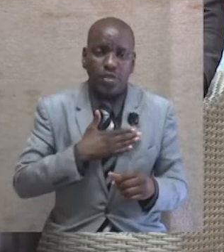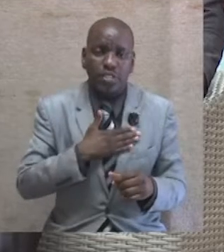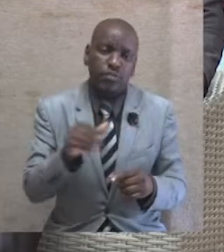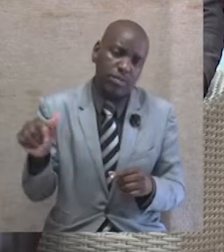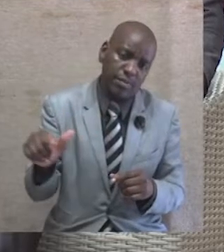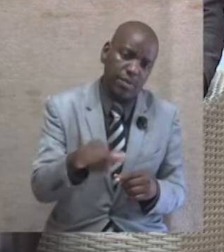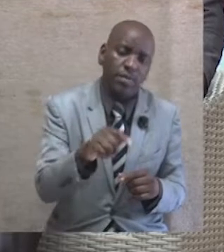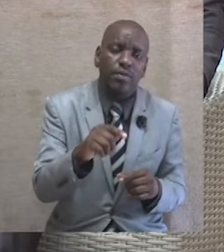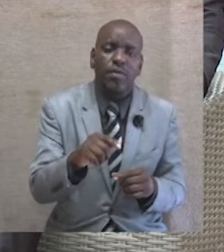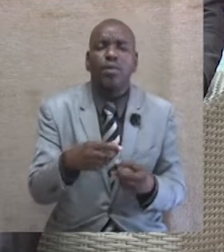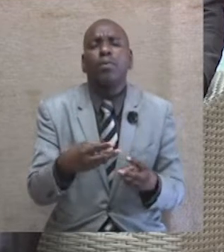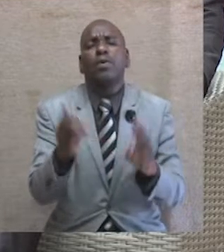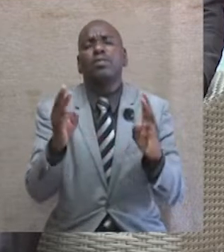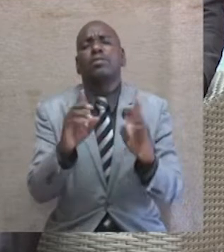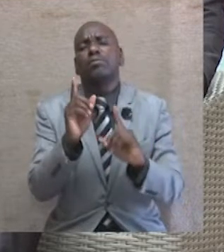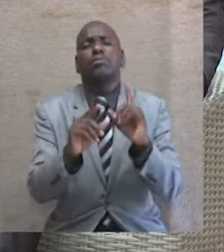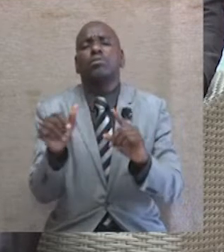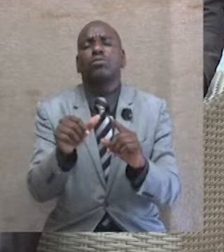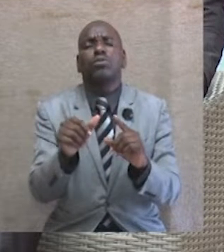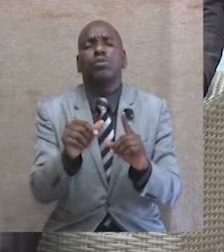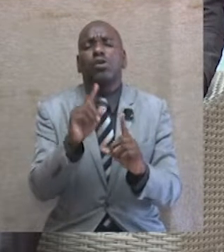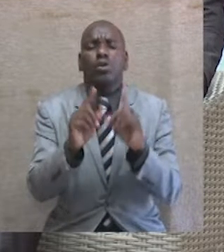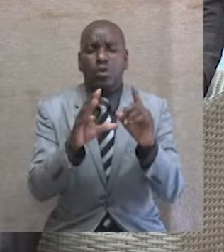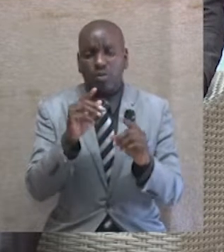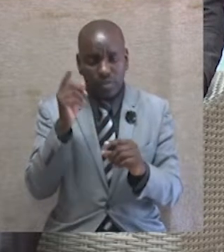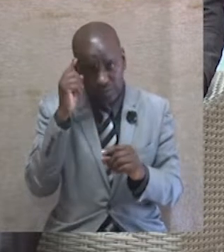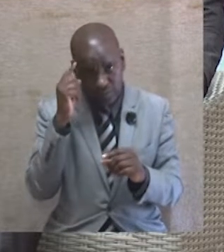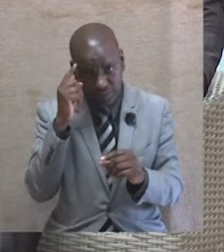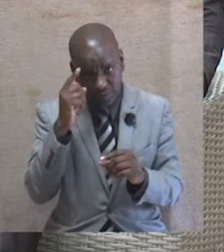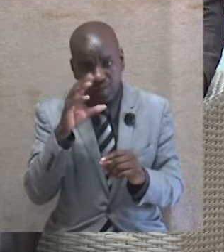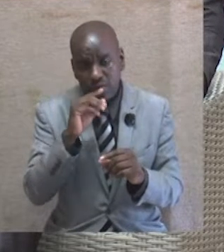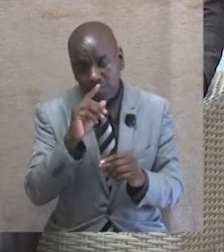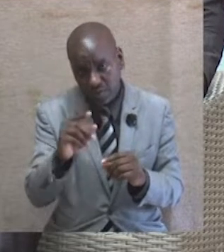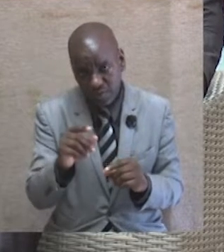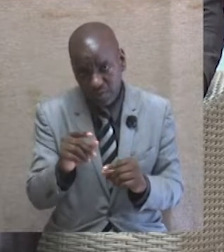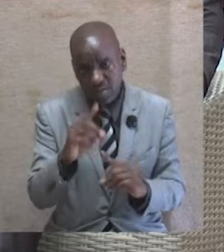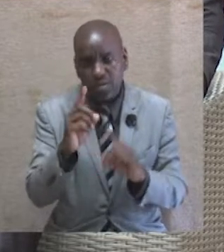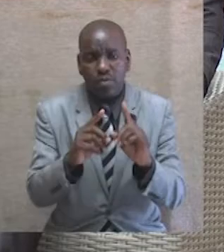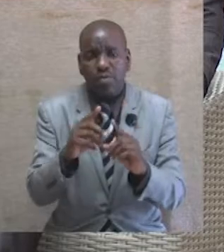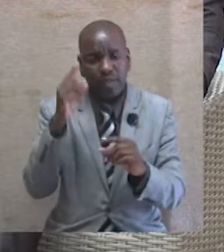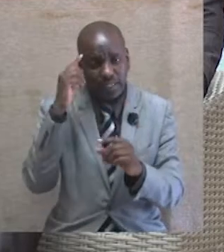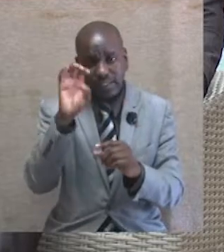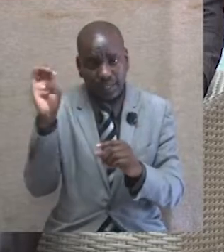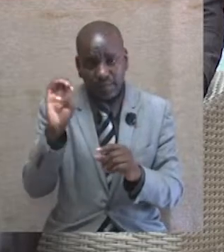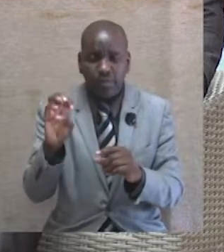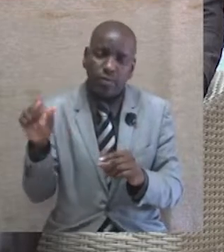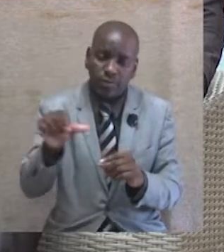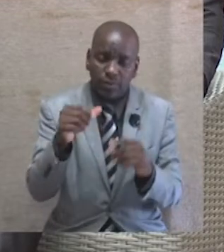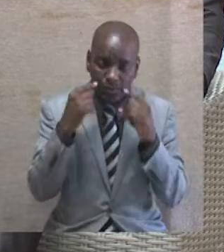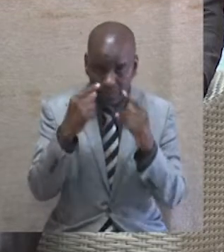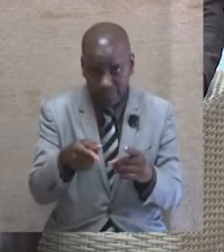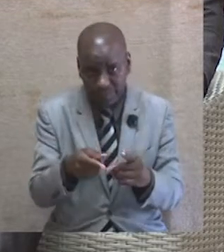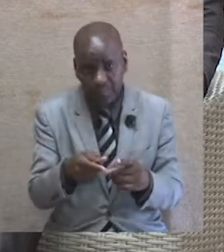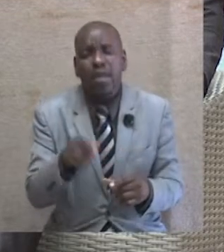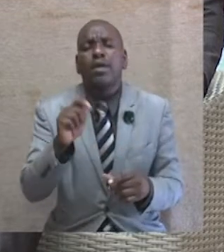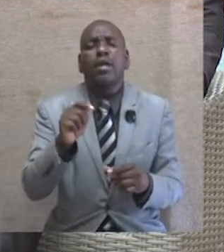where we also need to come in. What is happening in terms of implementation? What I know you spoke of it being examinable. What else would you